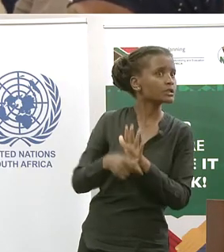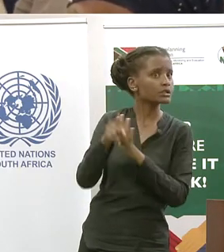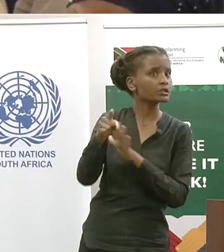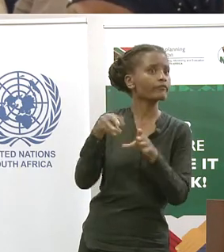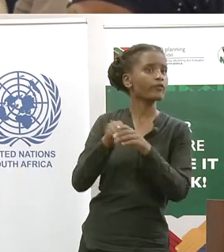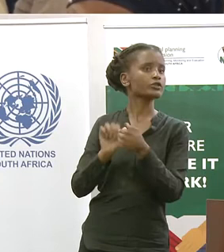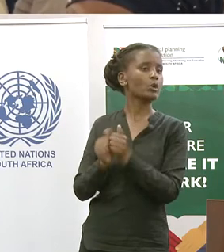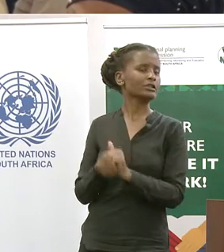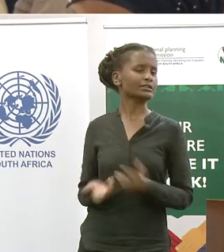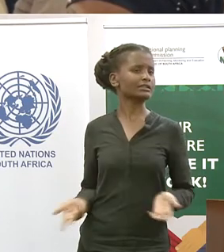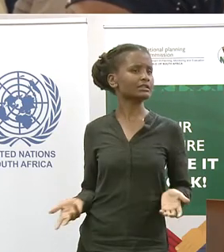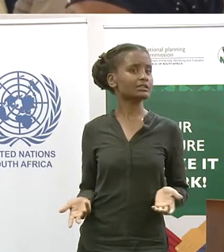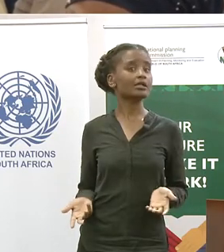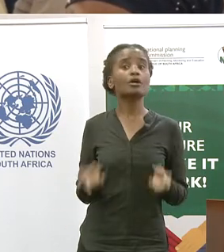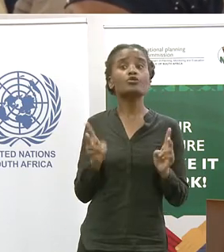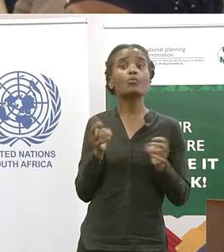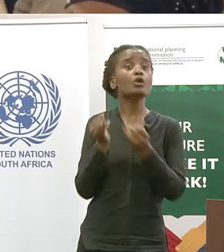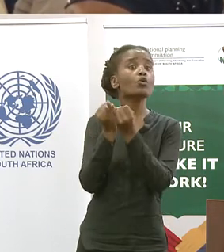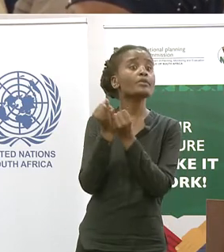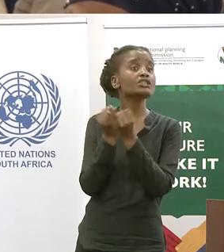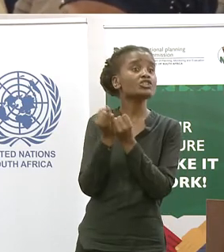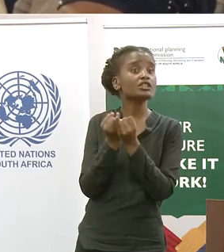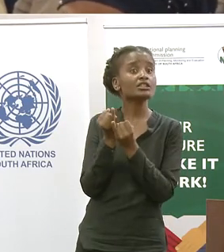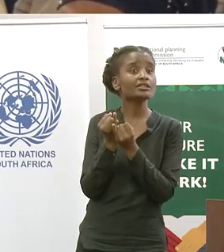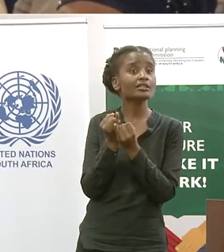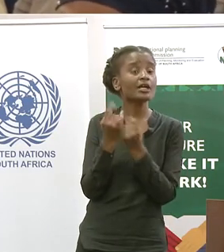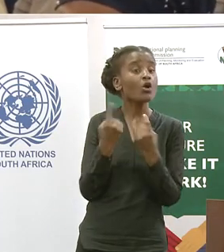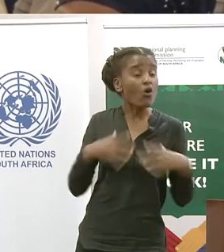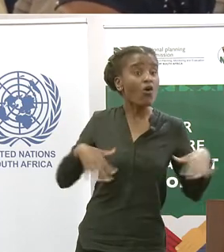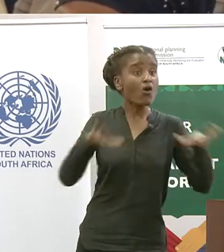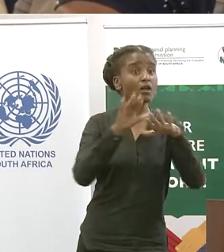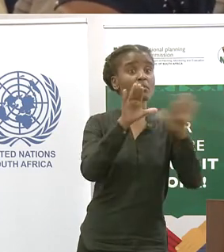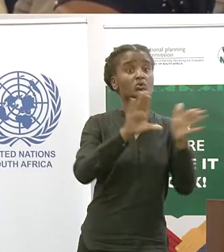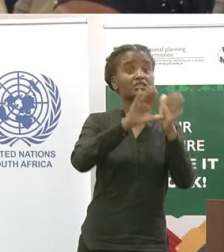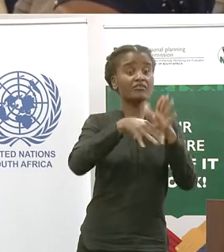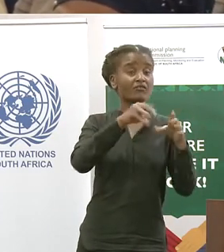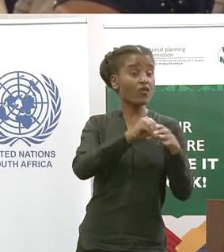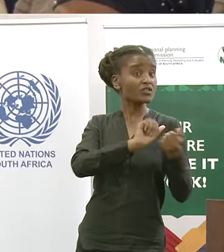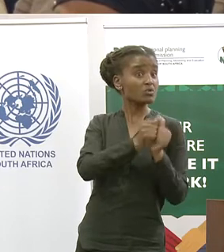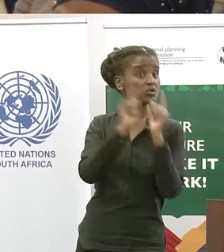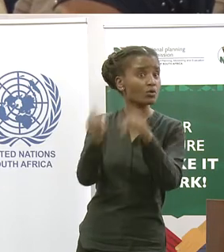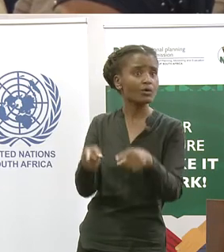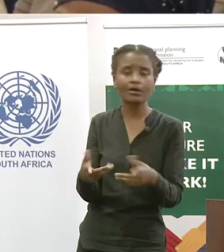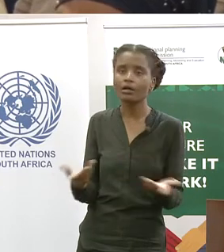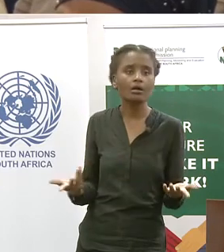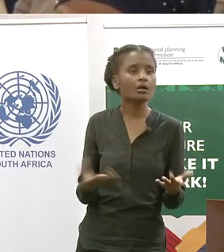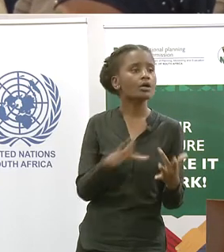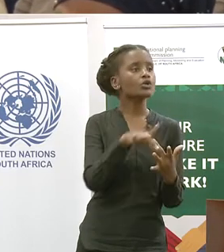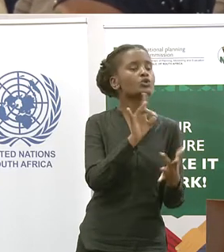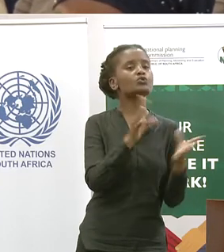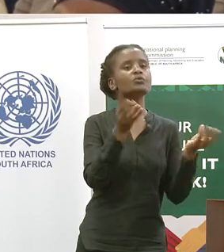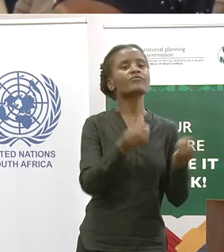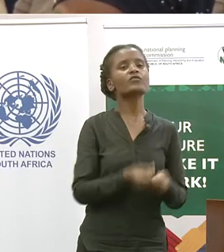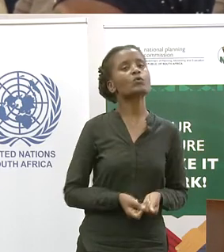competitions only select a few people. Where are the